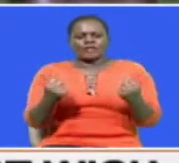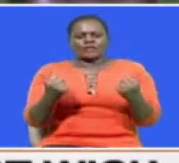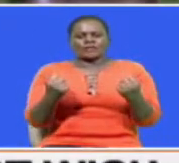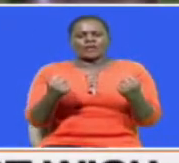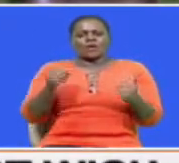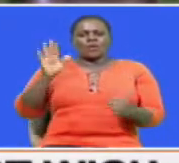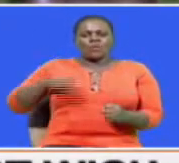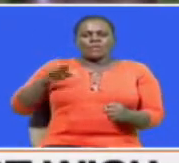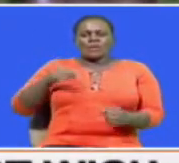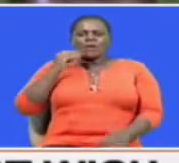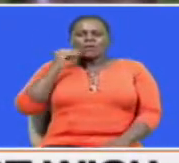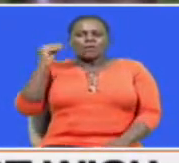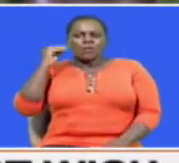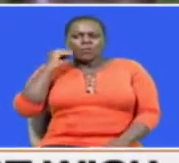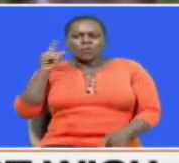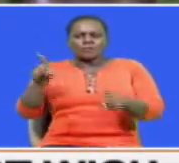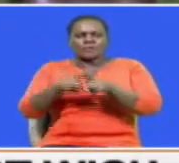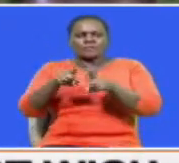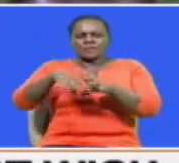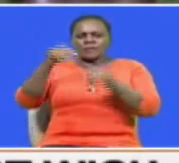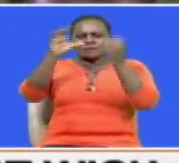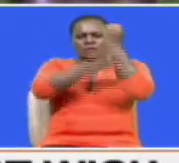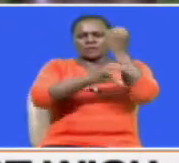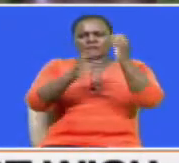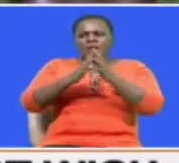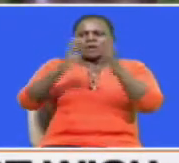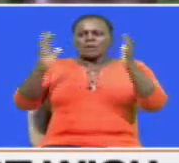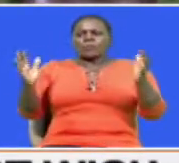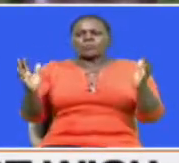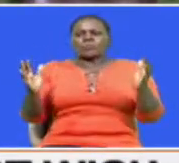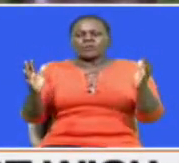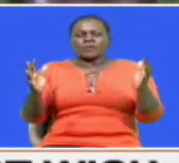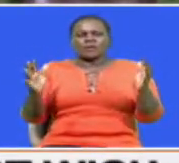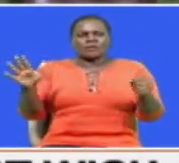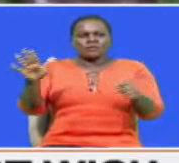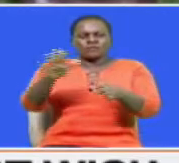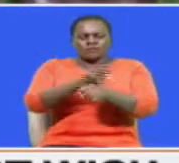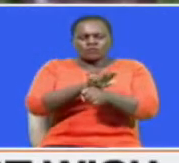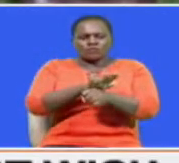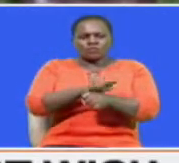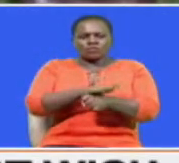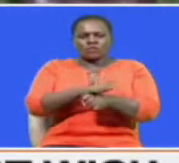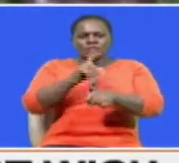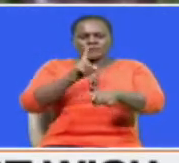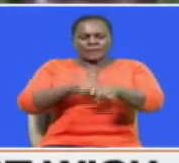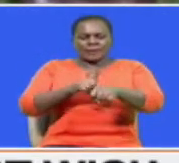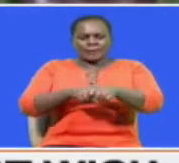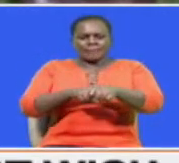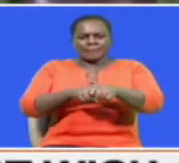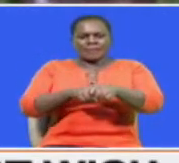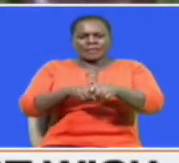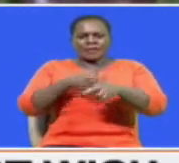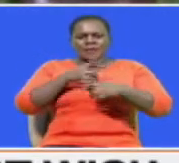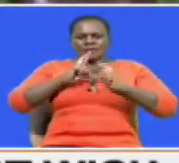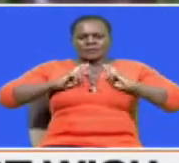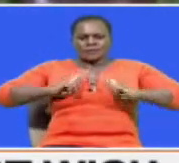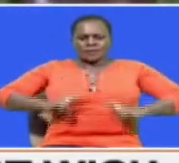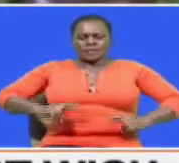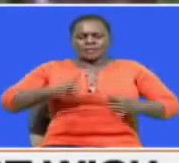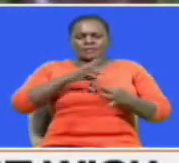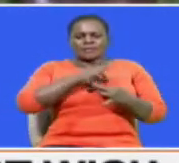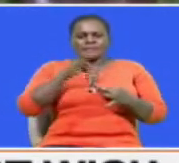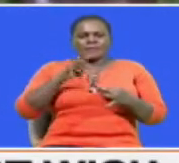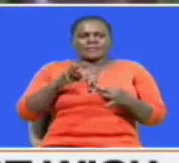for women at home and abroad. The life you lived was a full and gratifying one. Rest in